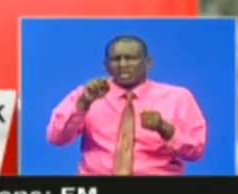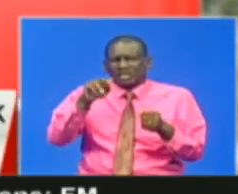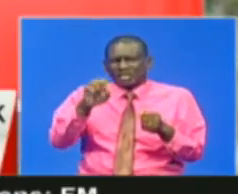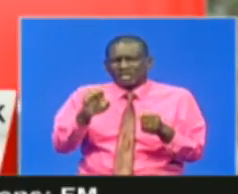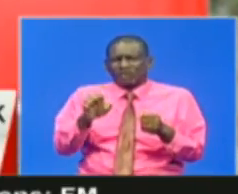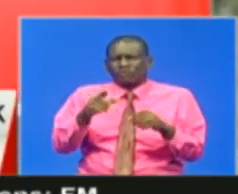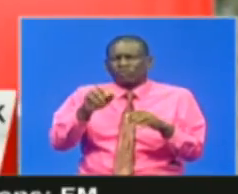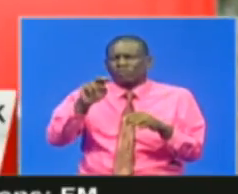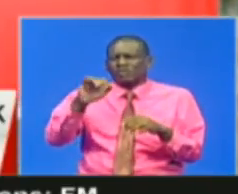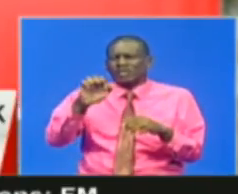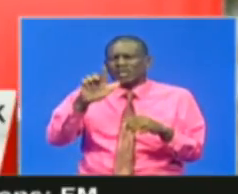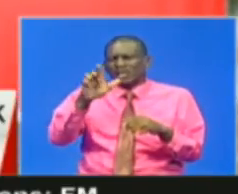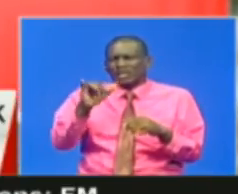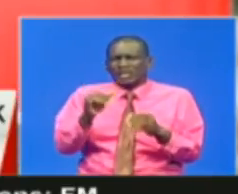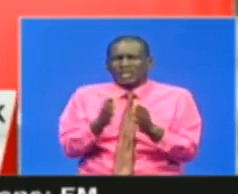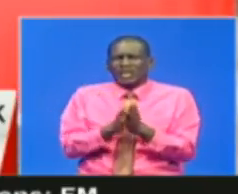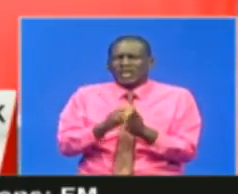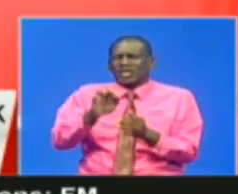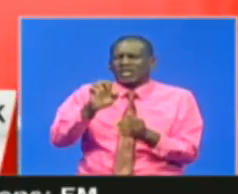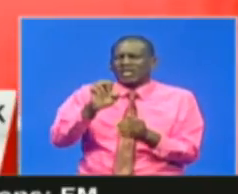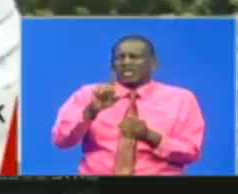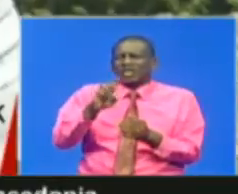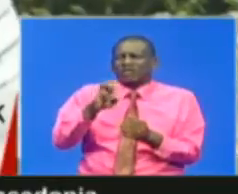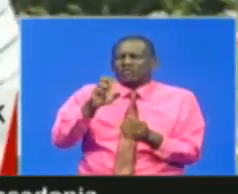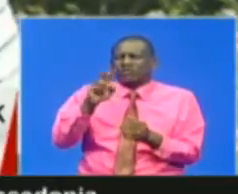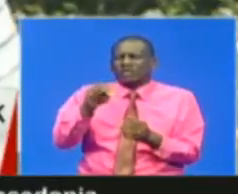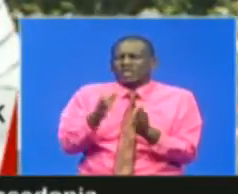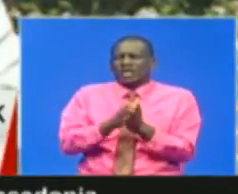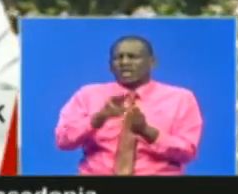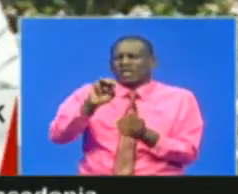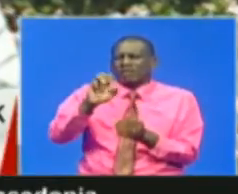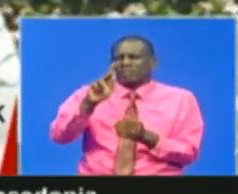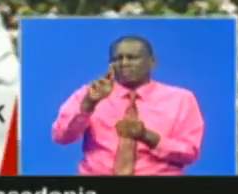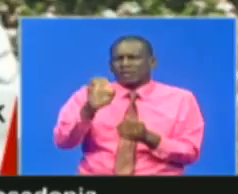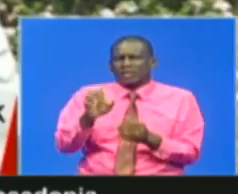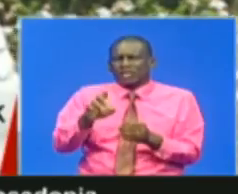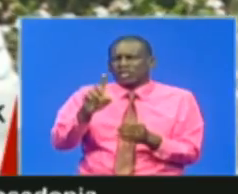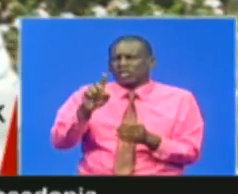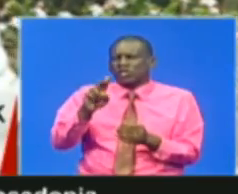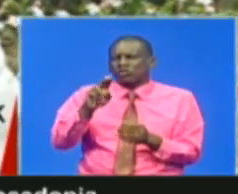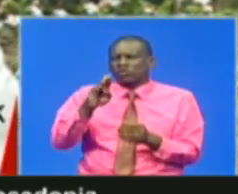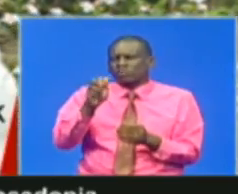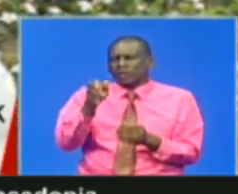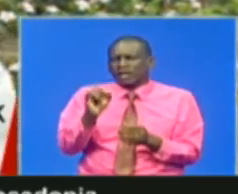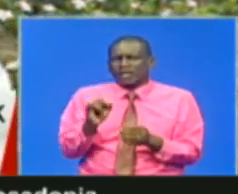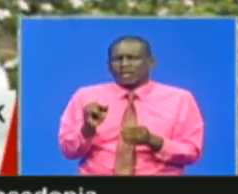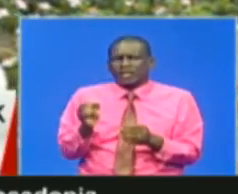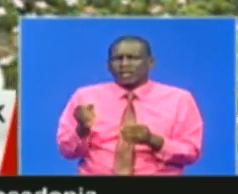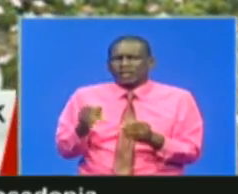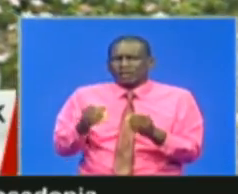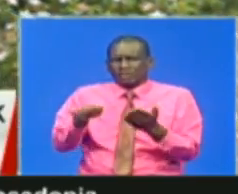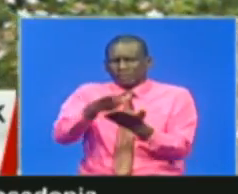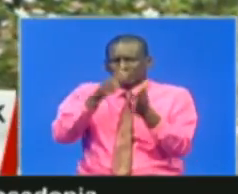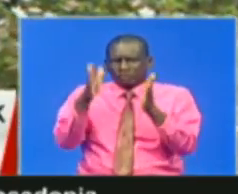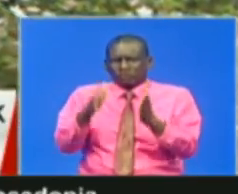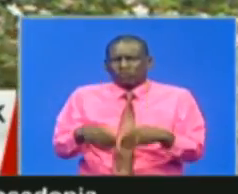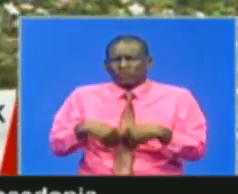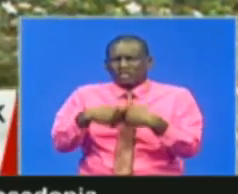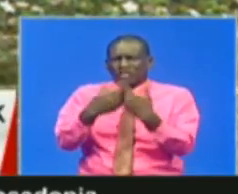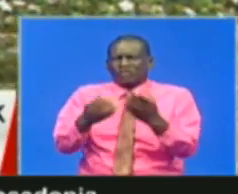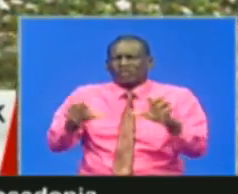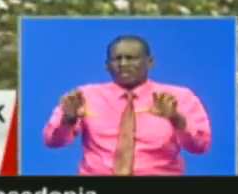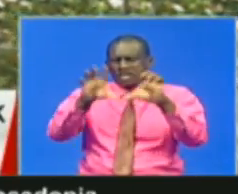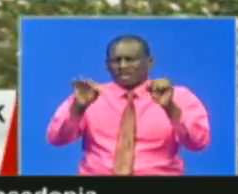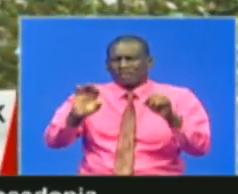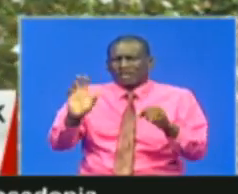Nyali, Vetlab's Edwin Mundani and Mike Kisia. Dubai-based junior Bradley Mugire was given a wild card by the Kenya